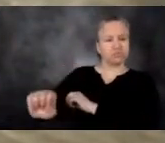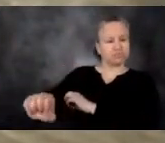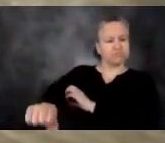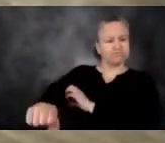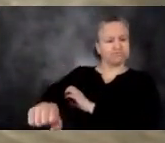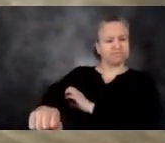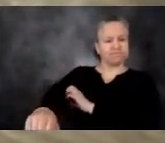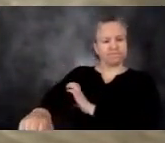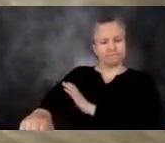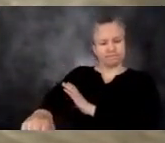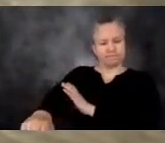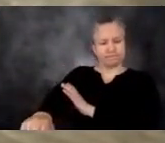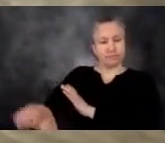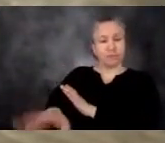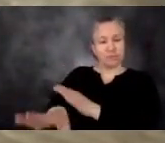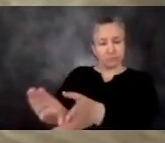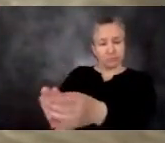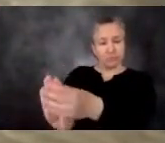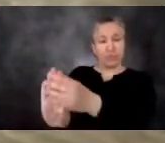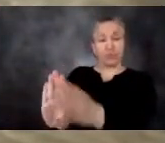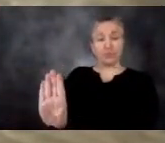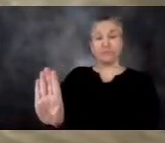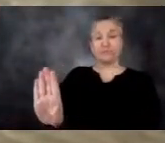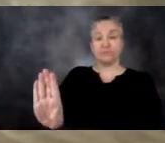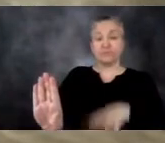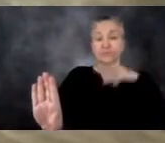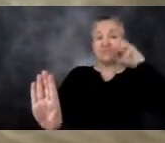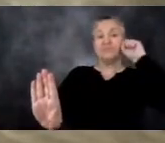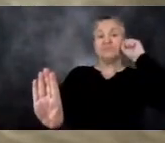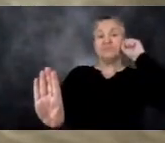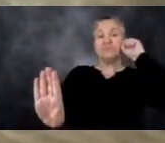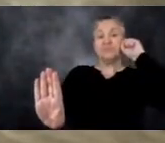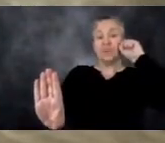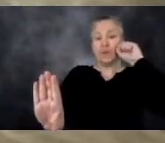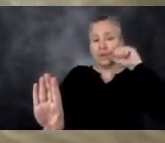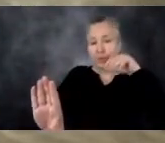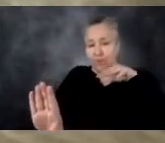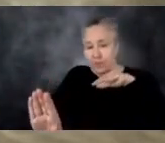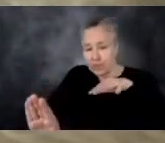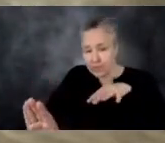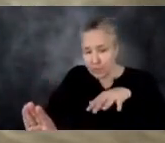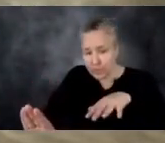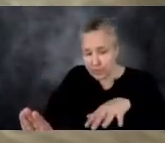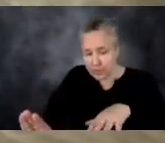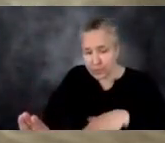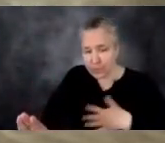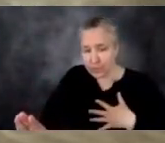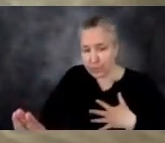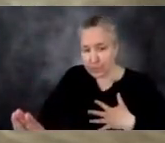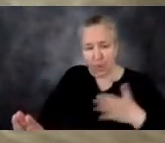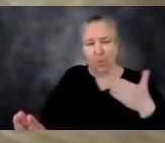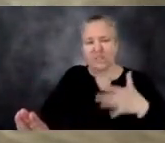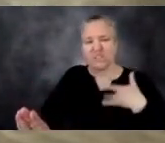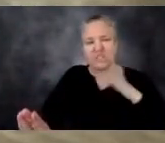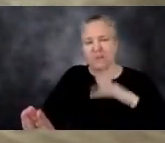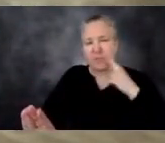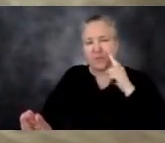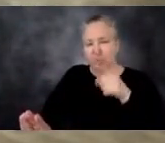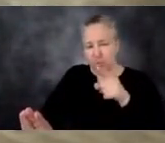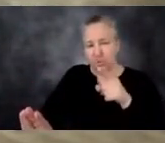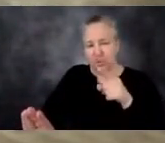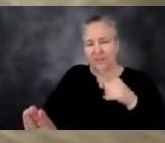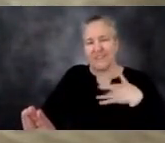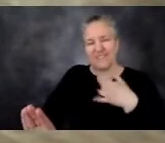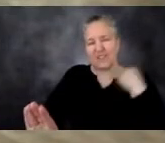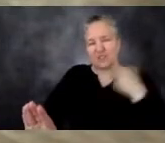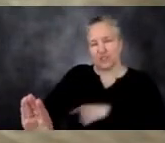take a big inhale. And as you exhale, bring your chest forward just a little bit more. Whatever feels comfortable for you, you should feel a stretch in